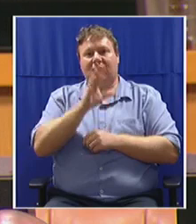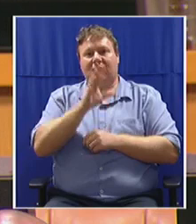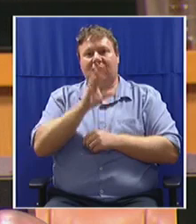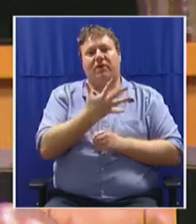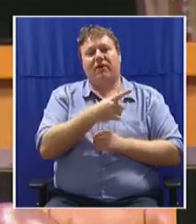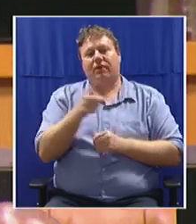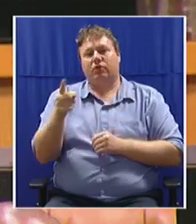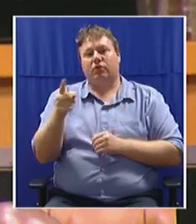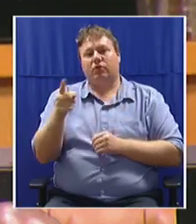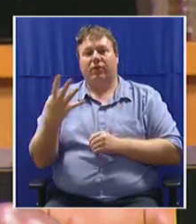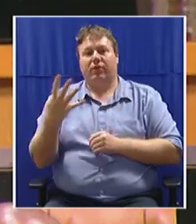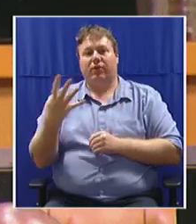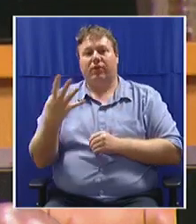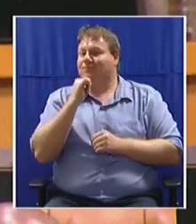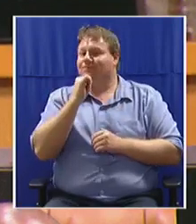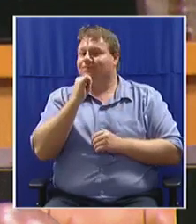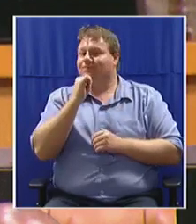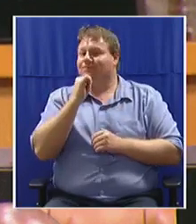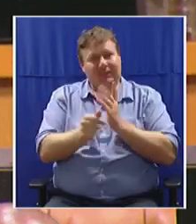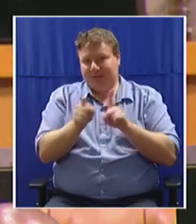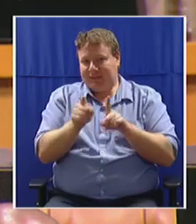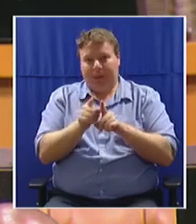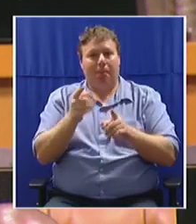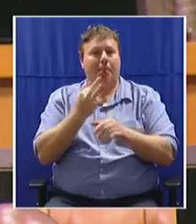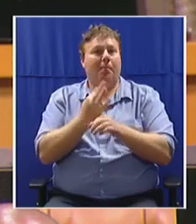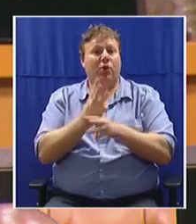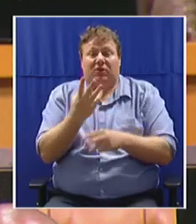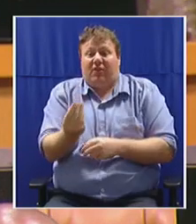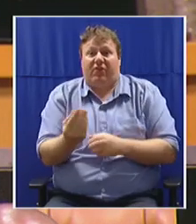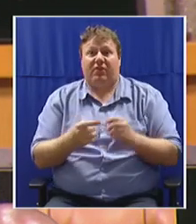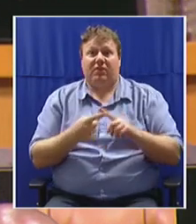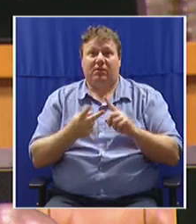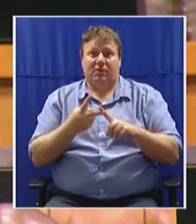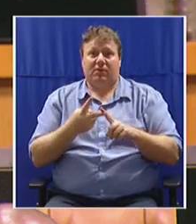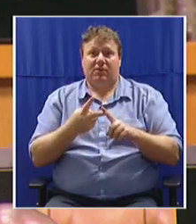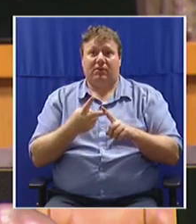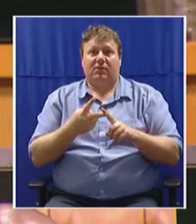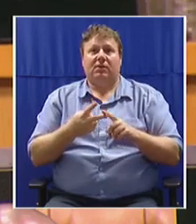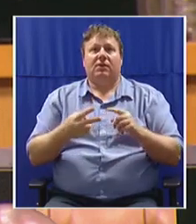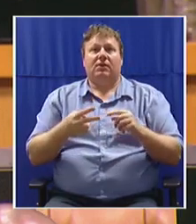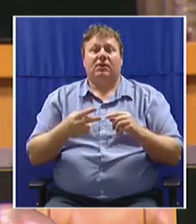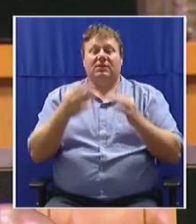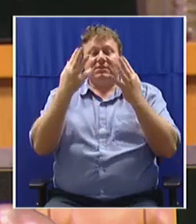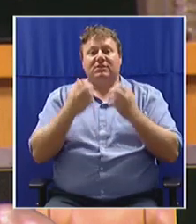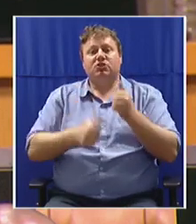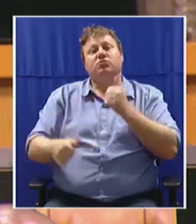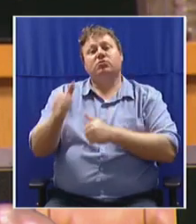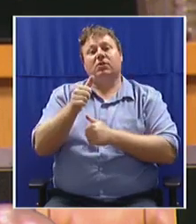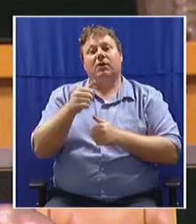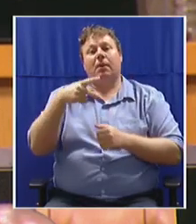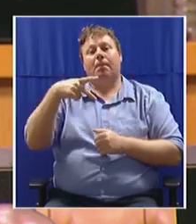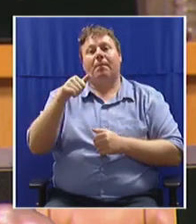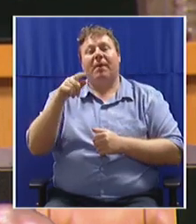are less skilled than their parents. Furthermore, according to former Statistician General Palila Hotla, since